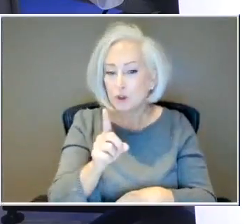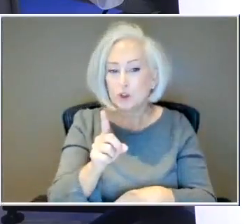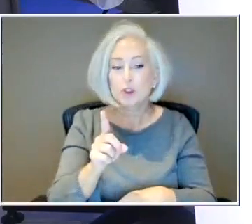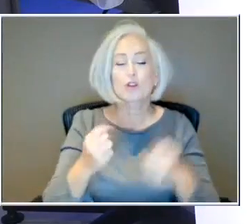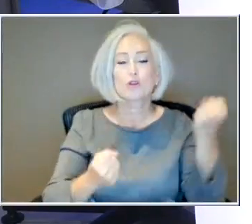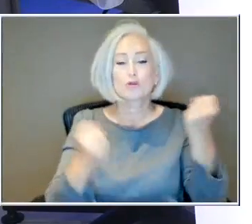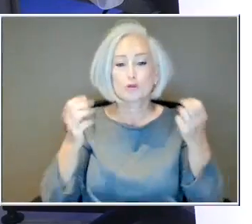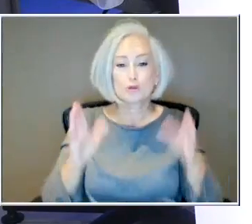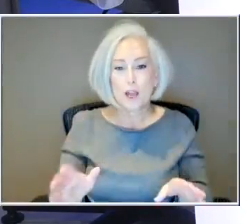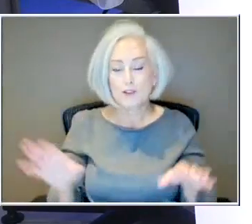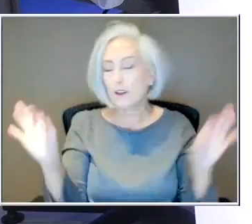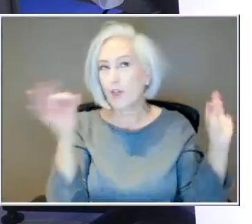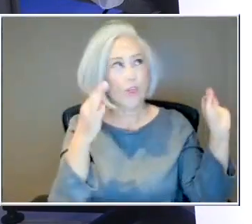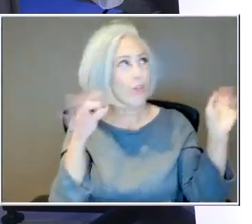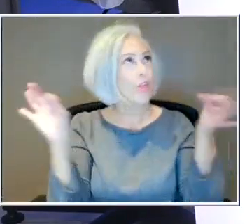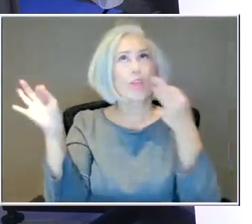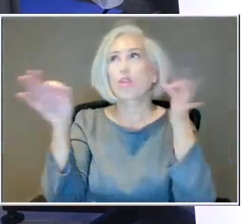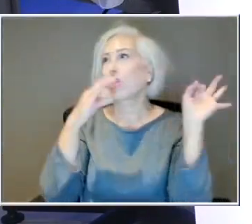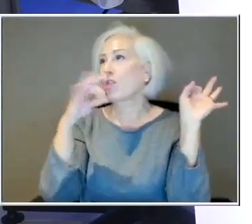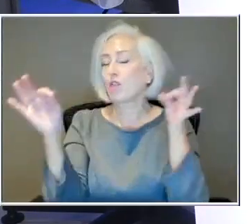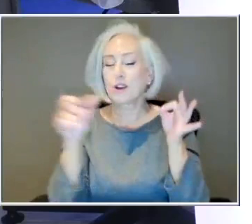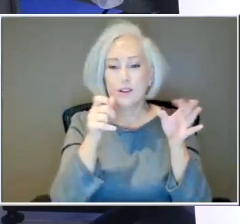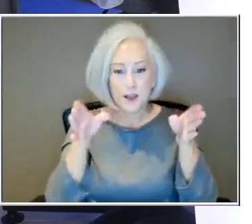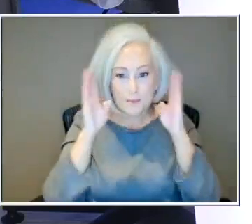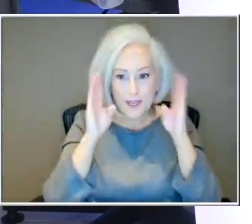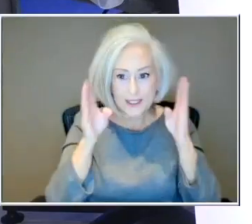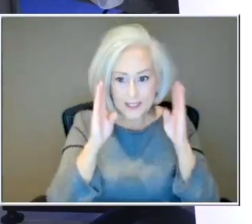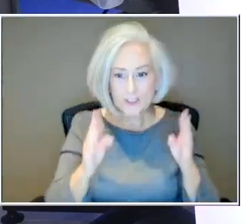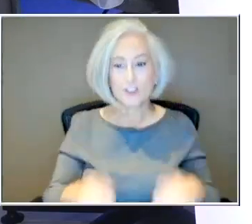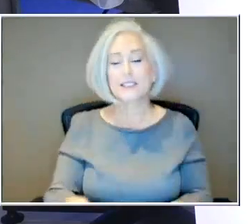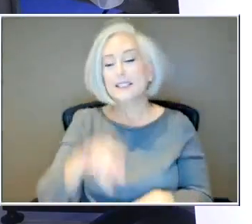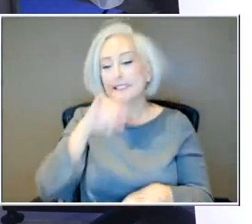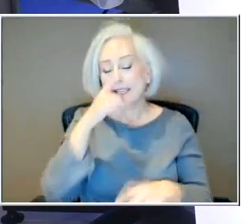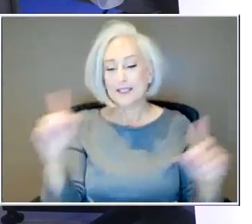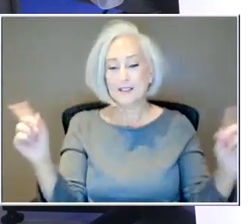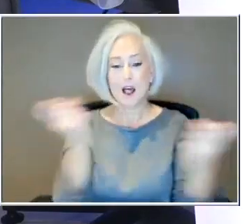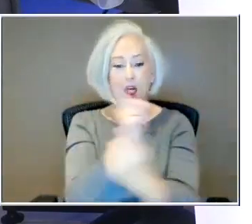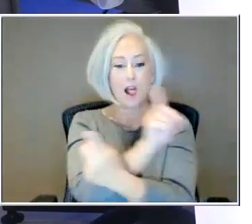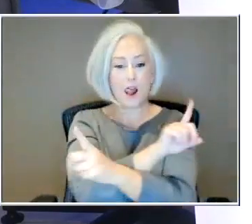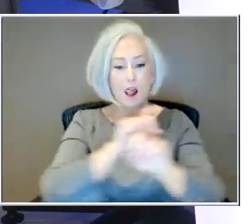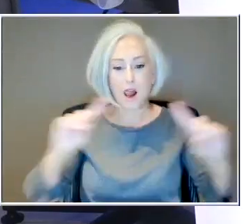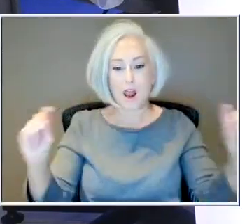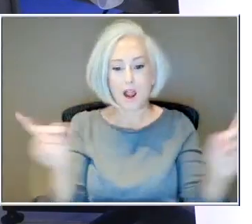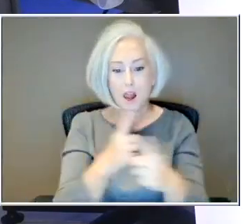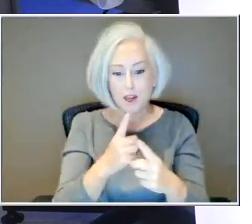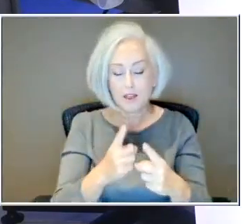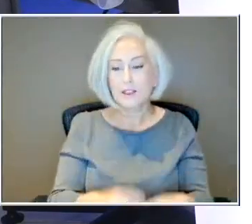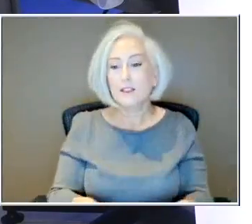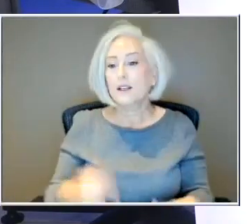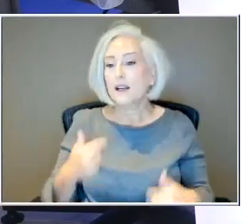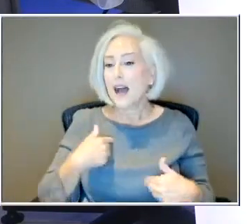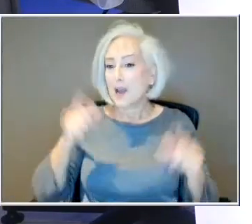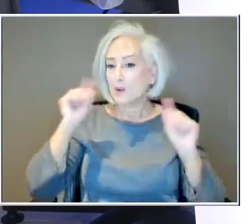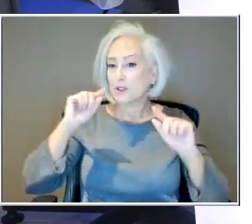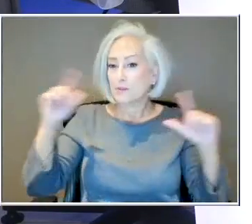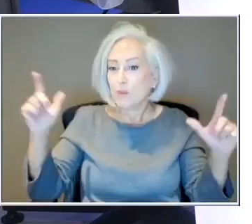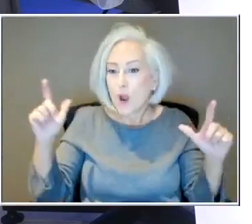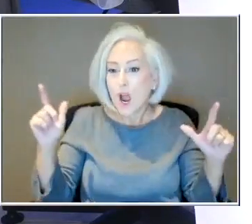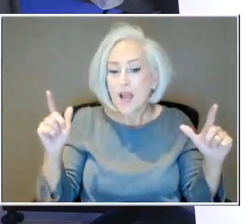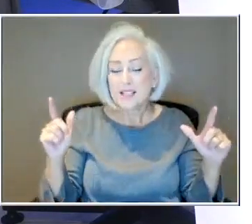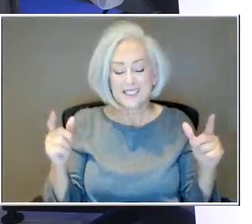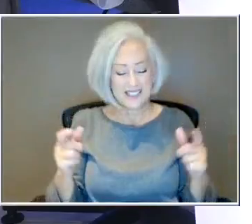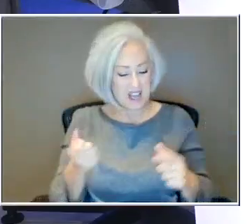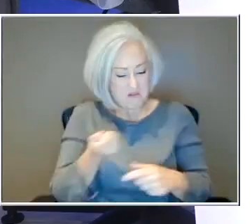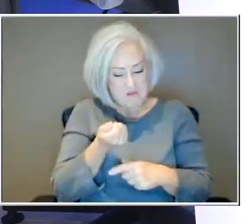running all different directions. But in a national Halloween survey, so surprised, few parents were worried that their kids might get hit by a car.